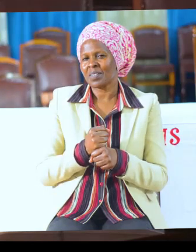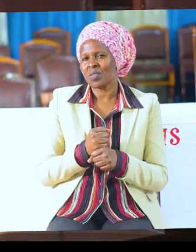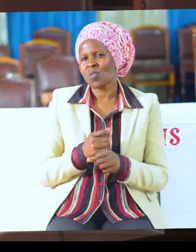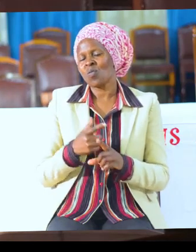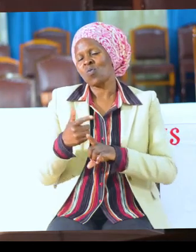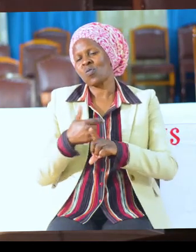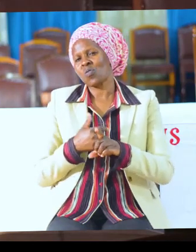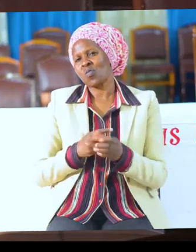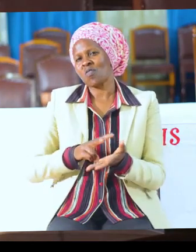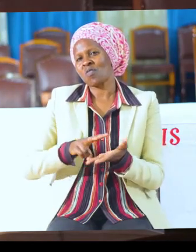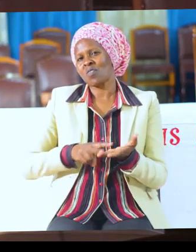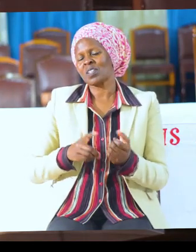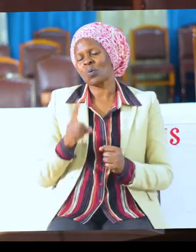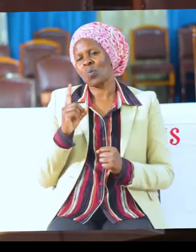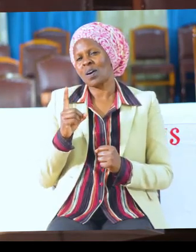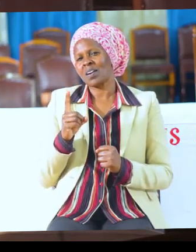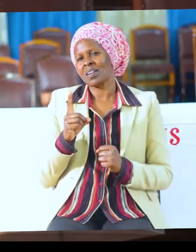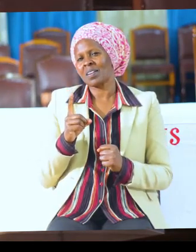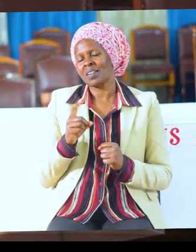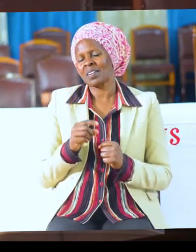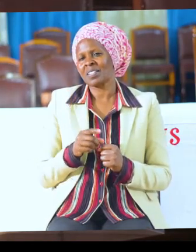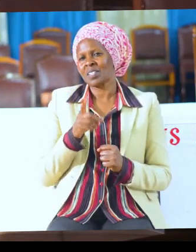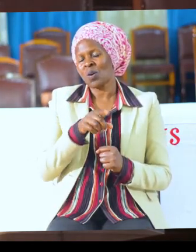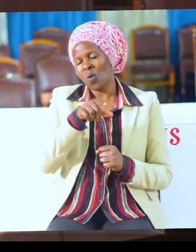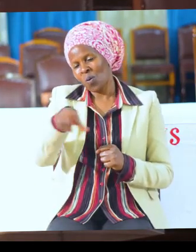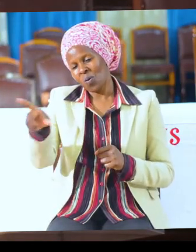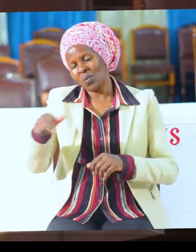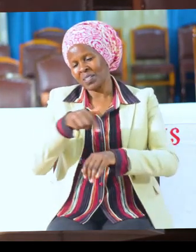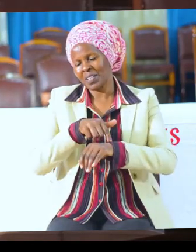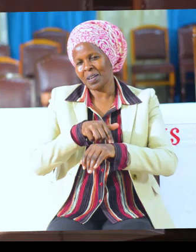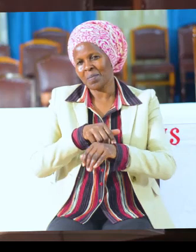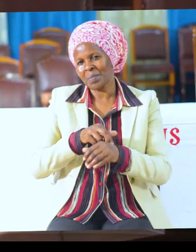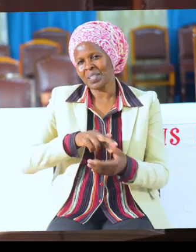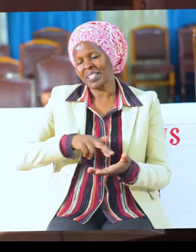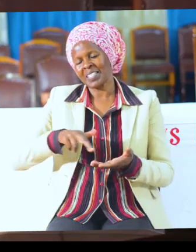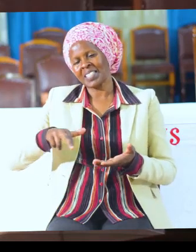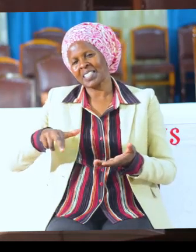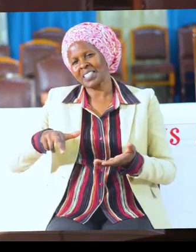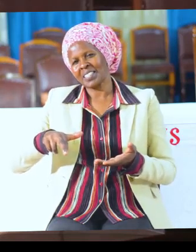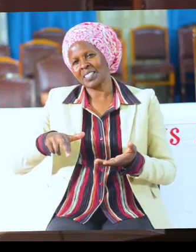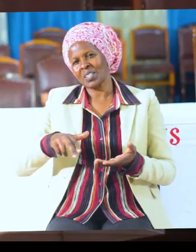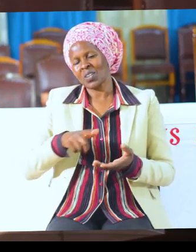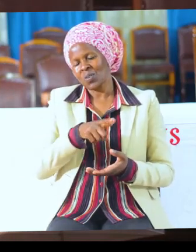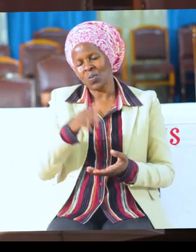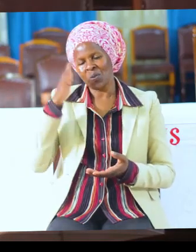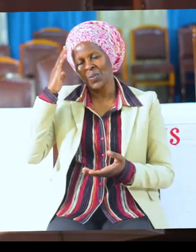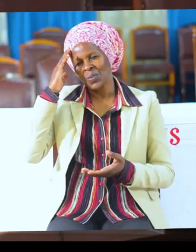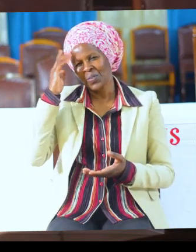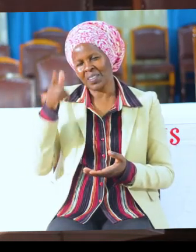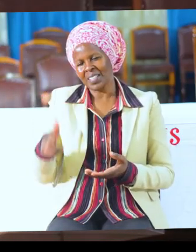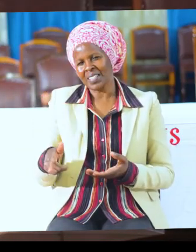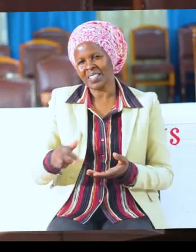1, we read from verse 12, but in your own time, if you read from verse 1, you will realize that